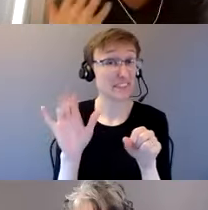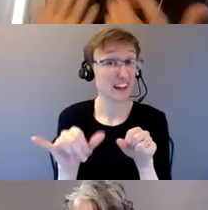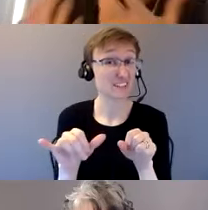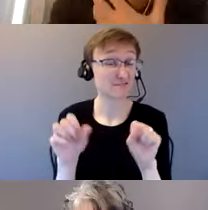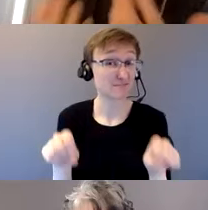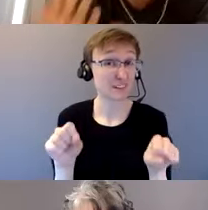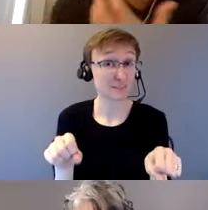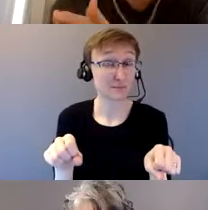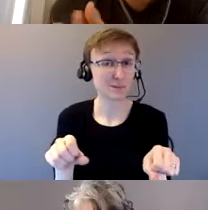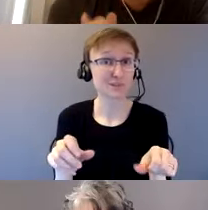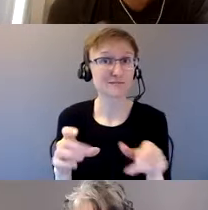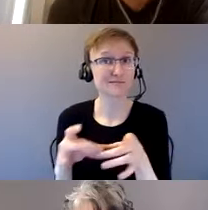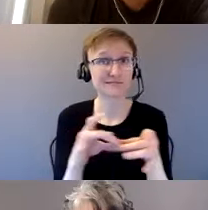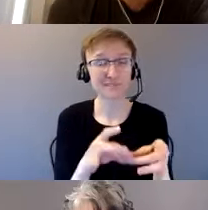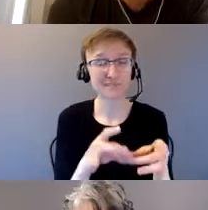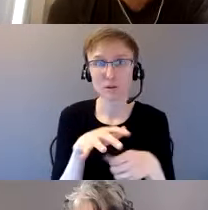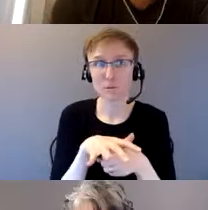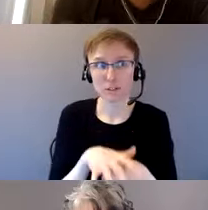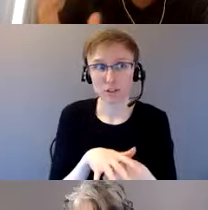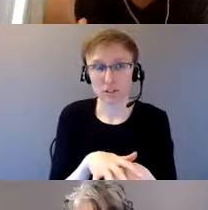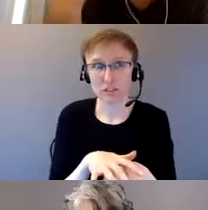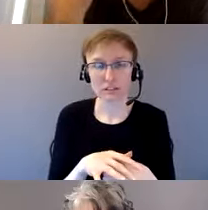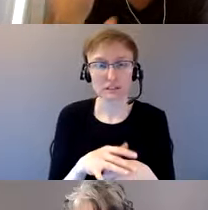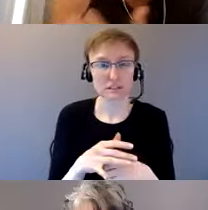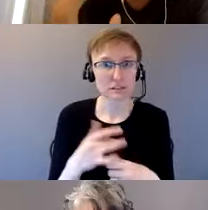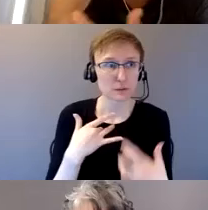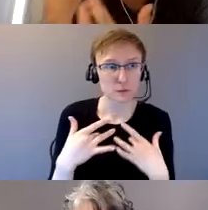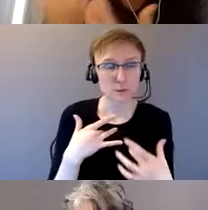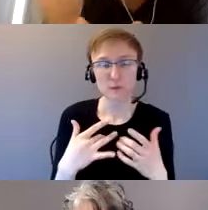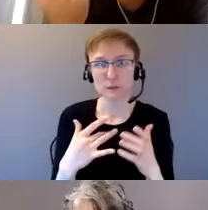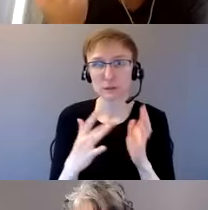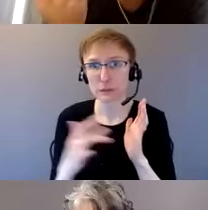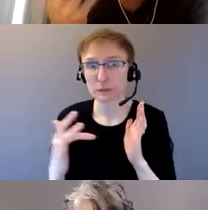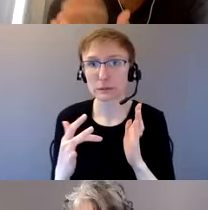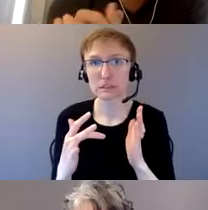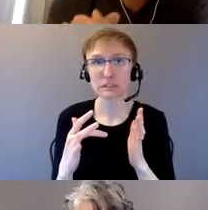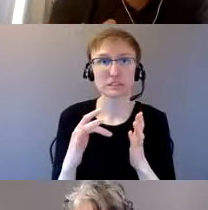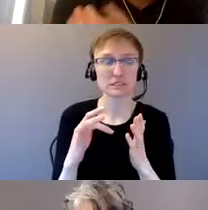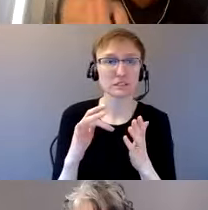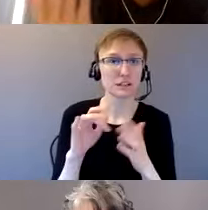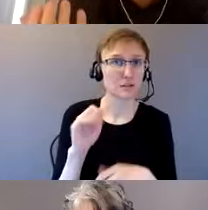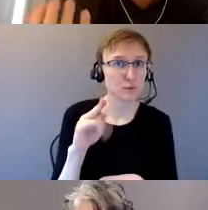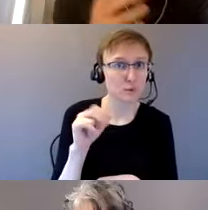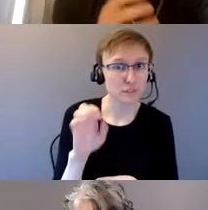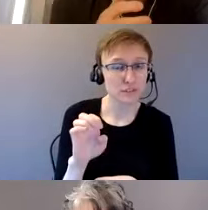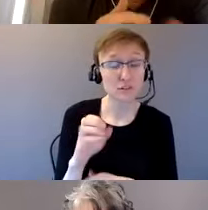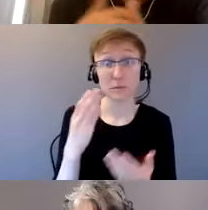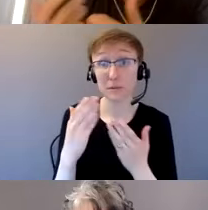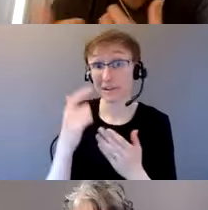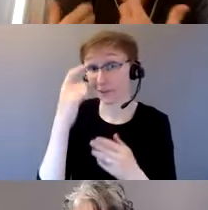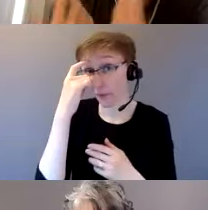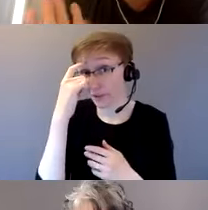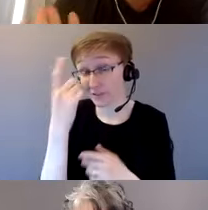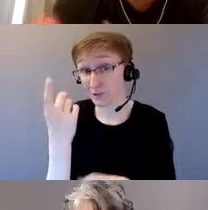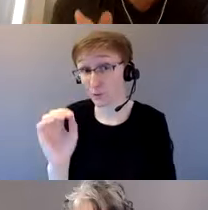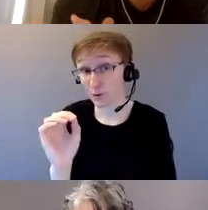be related to pressure and a risk of abuse. Could be related, combined with a cognitive disorder. Also would be helpful to think, could